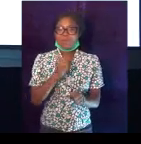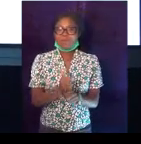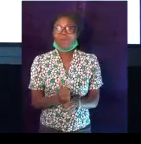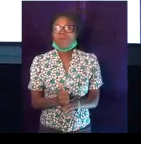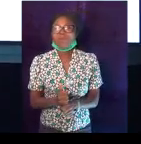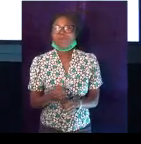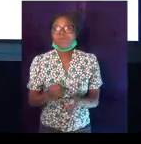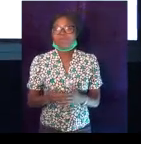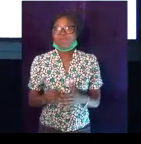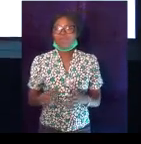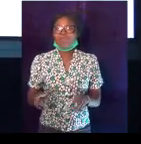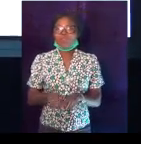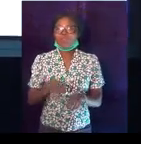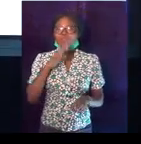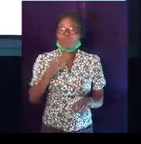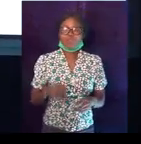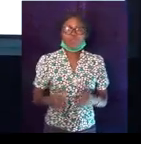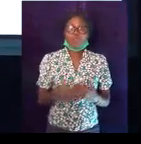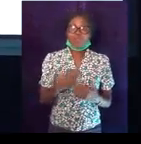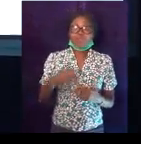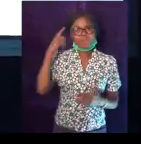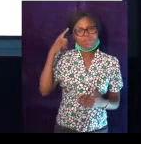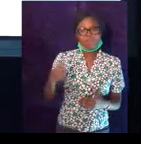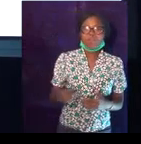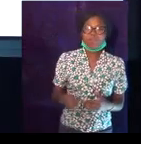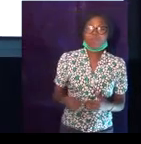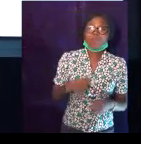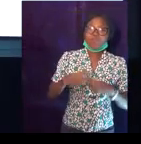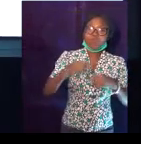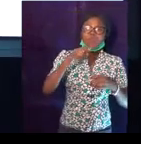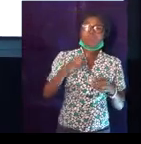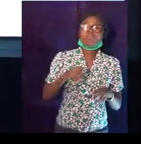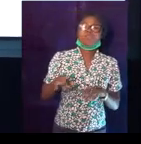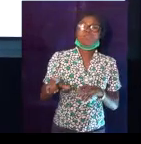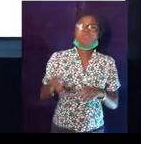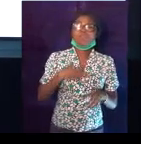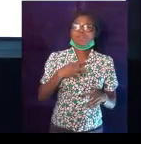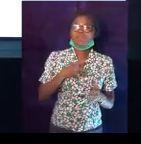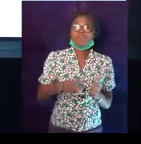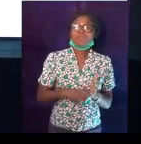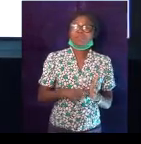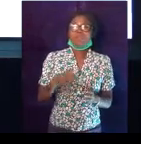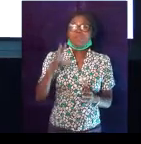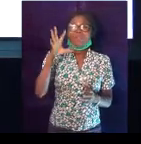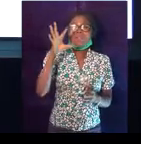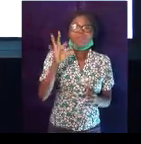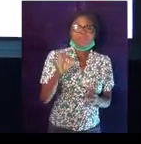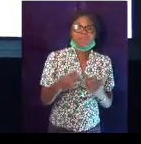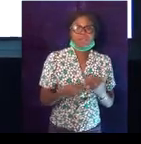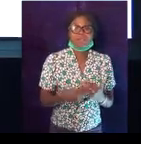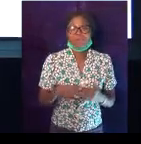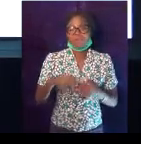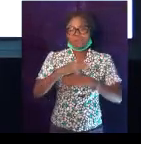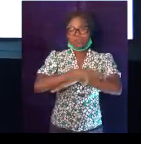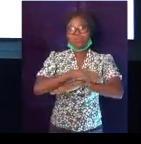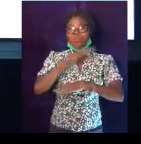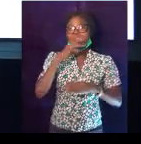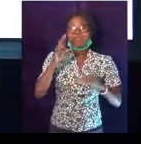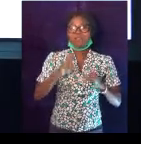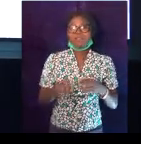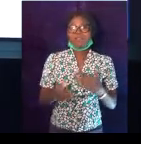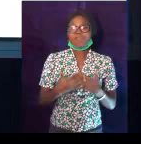in a song fashion for you so you find it very easy to remember. The song goes like this. 9 times table is